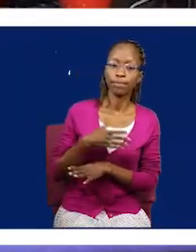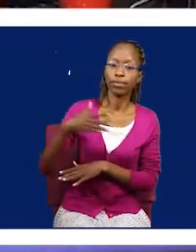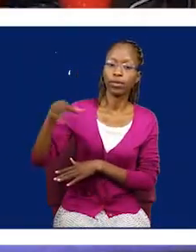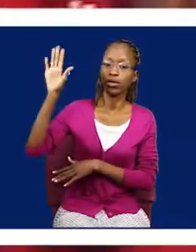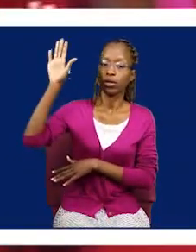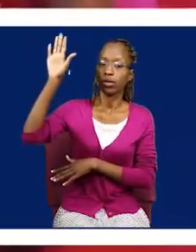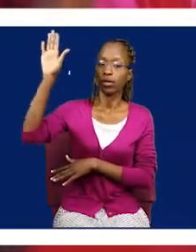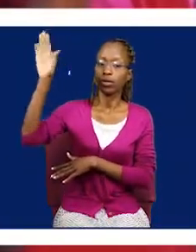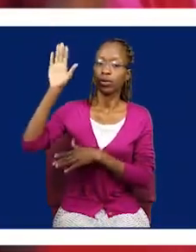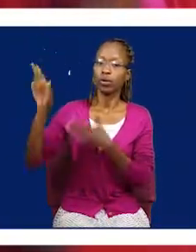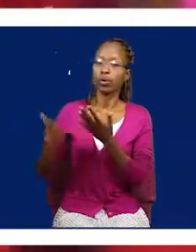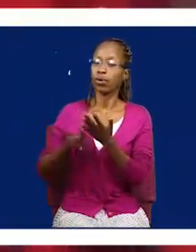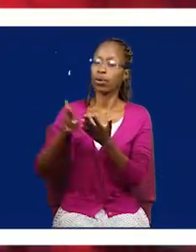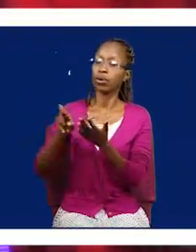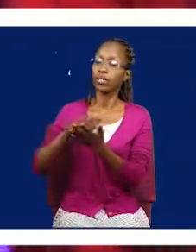You raise me